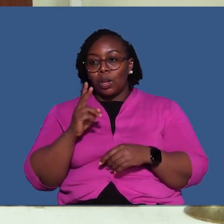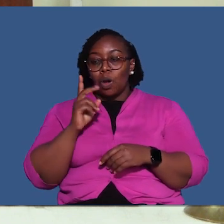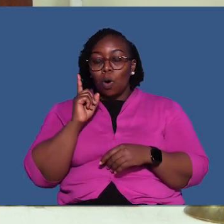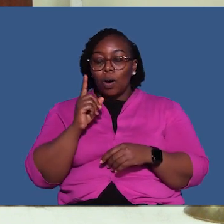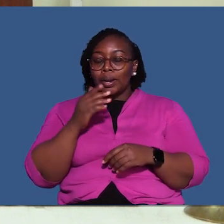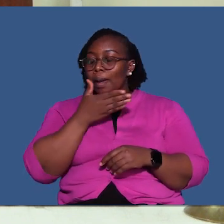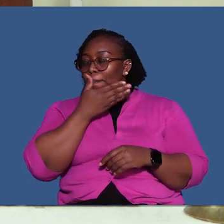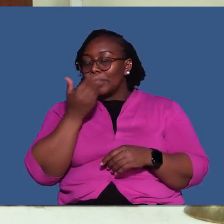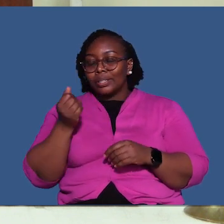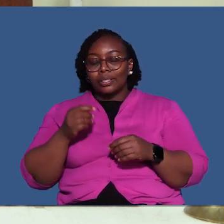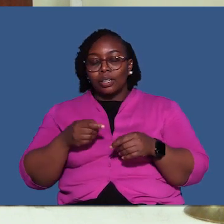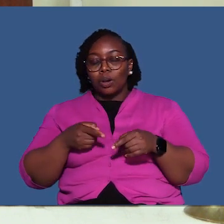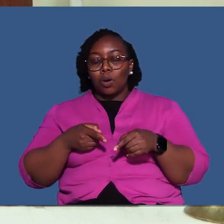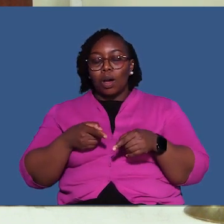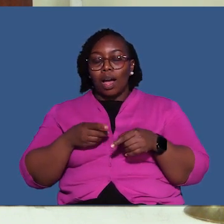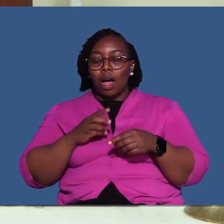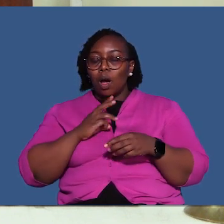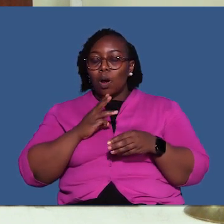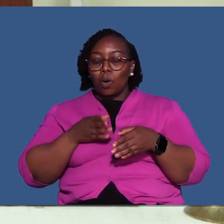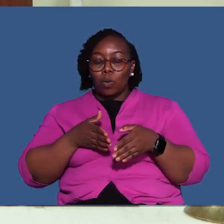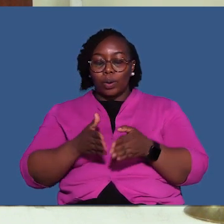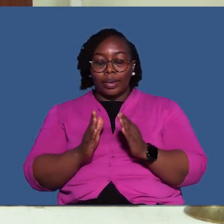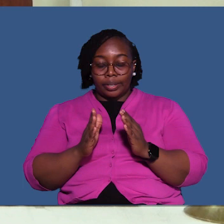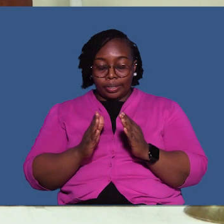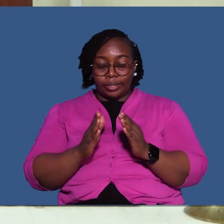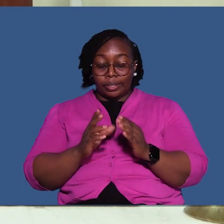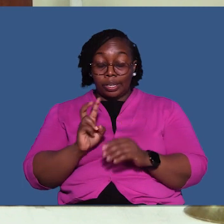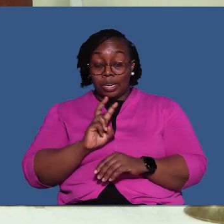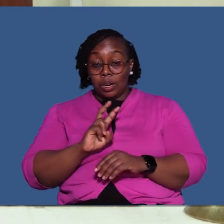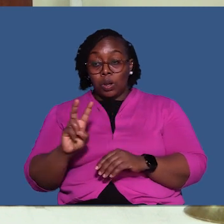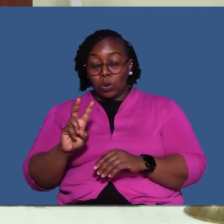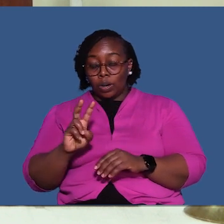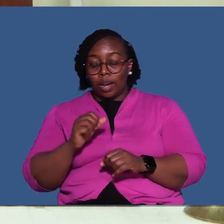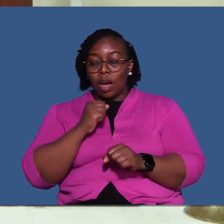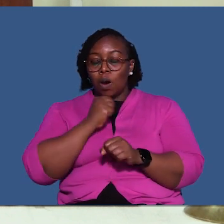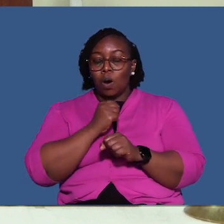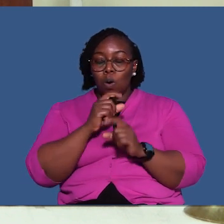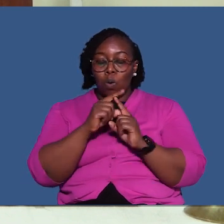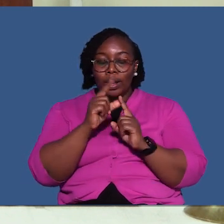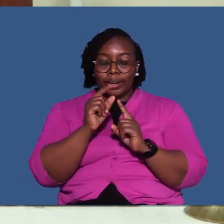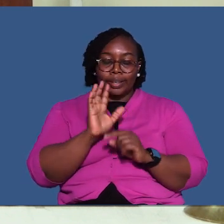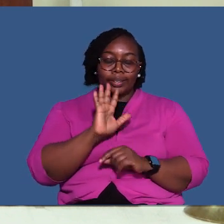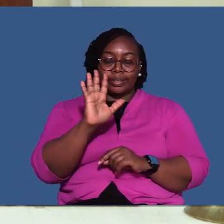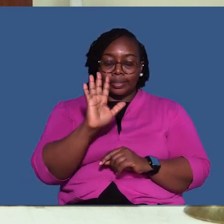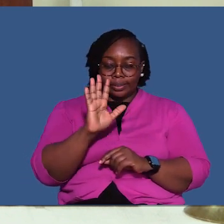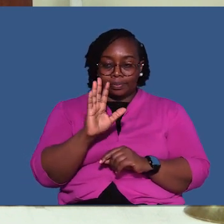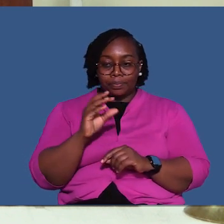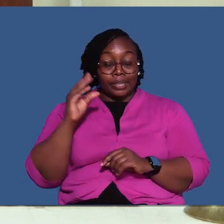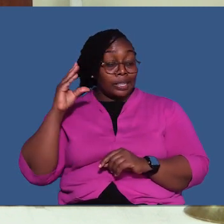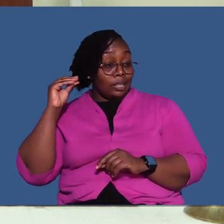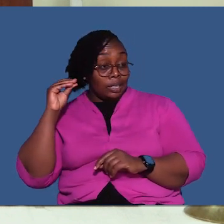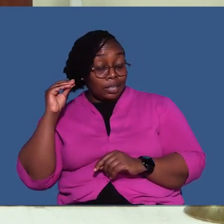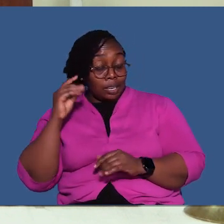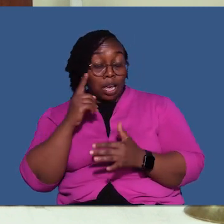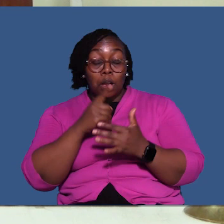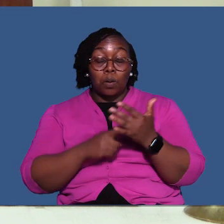way to take a listen to God is looking at his word and hearing